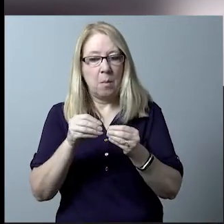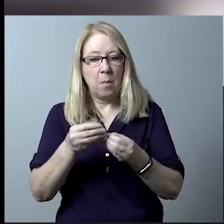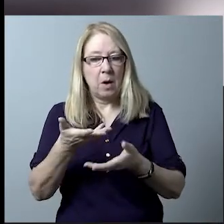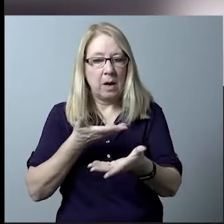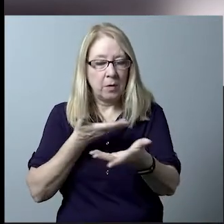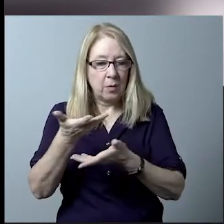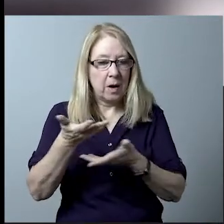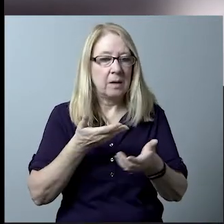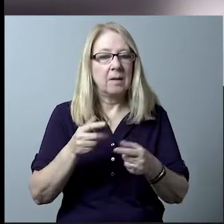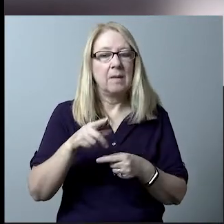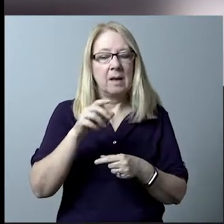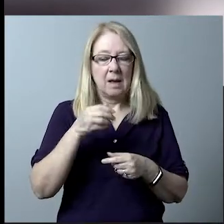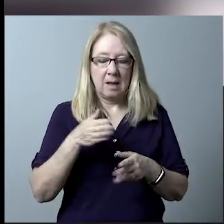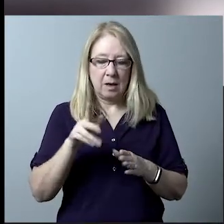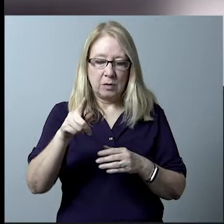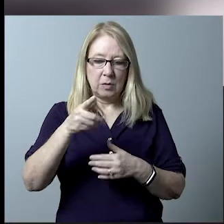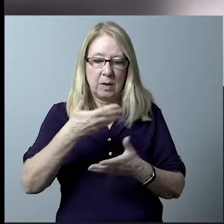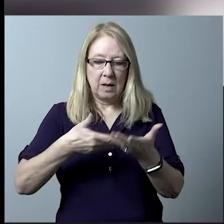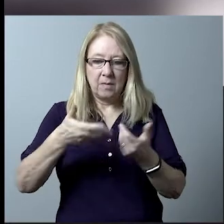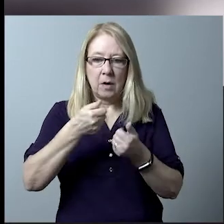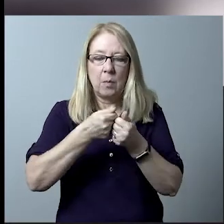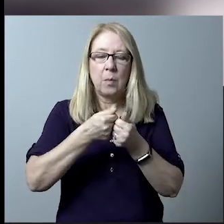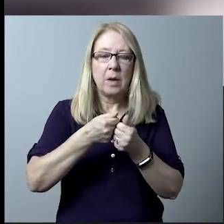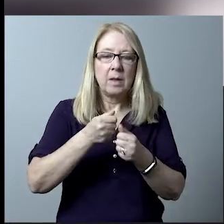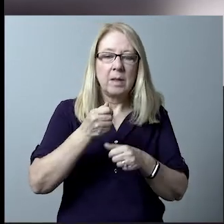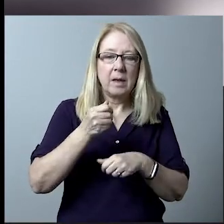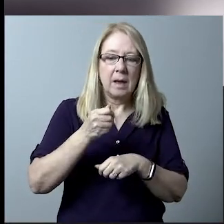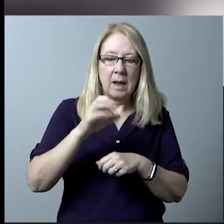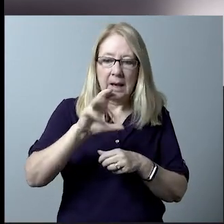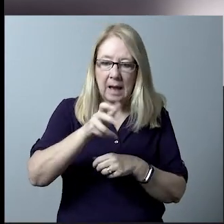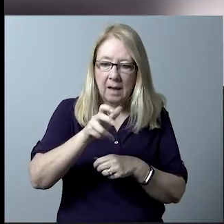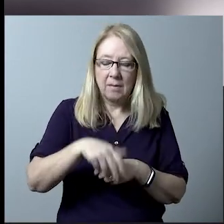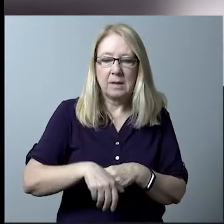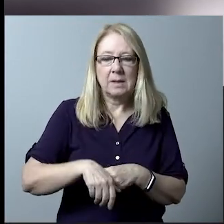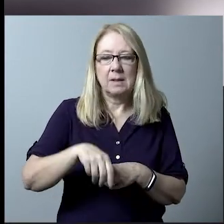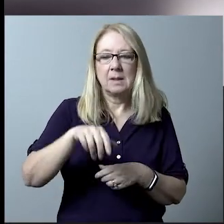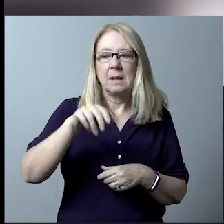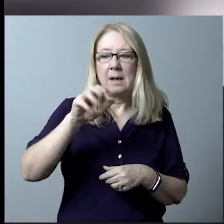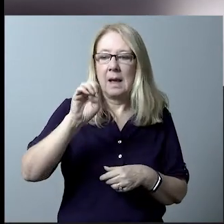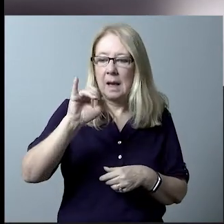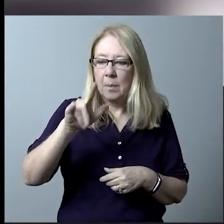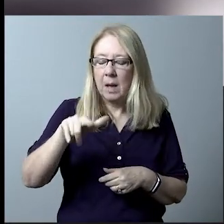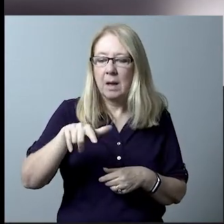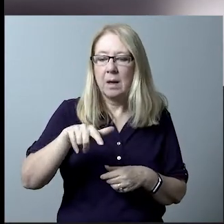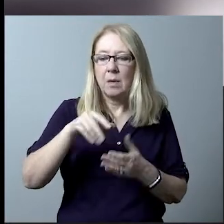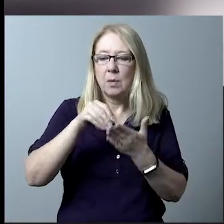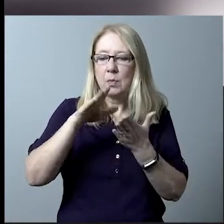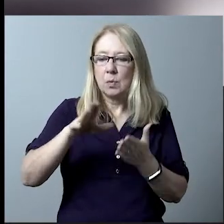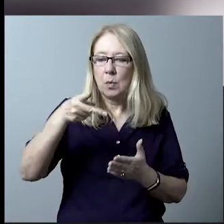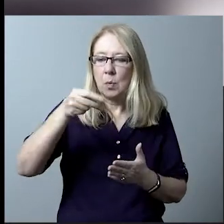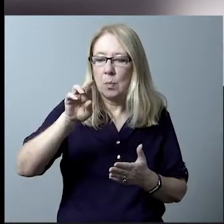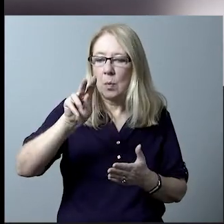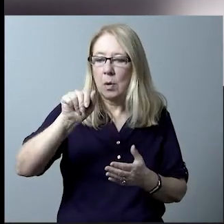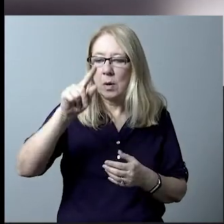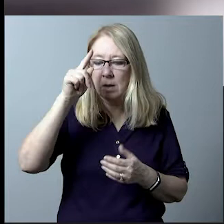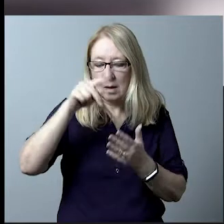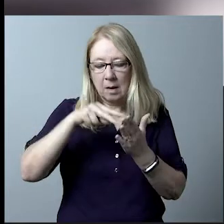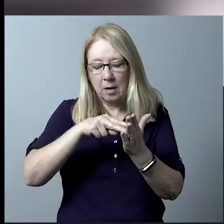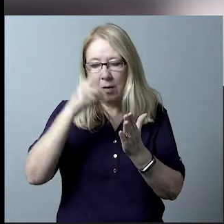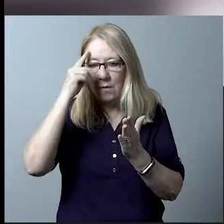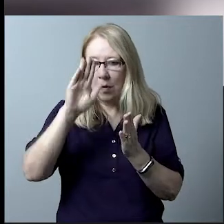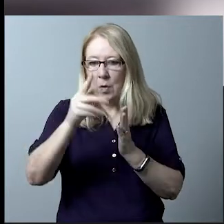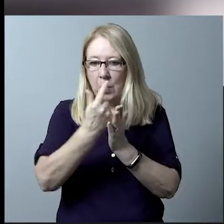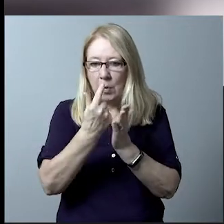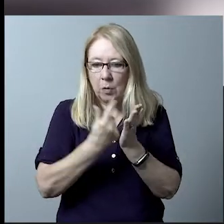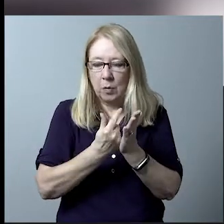persona is a much more interactive persona that allows you to interact with Canvas, access email, access your student portal